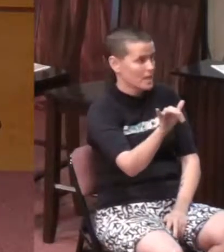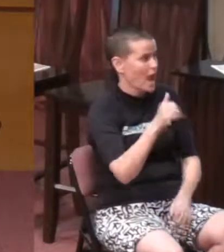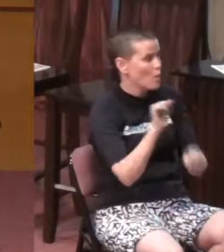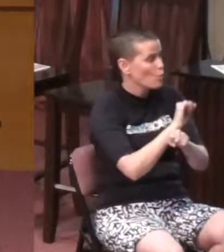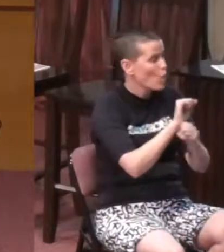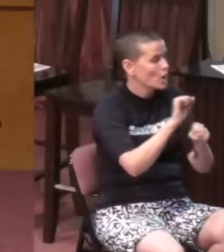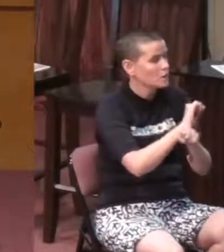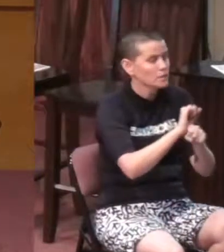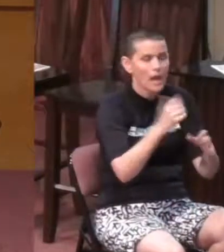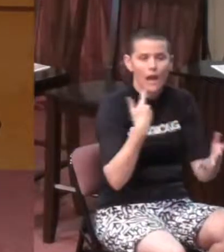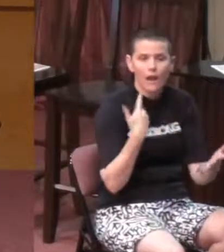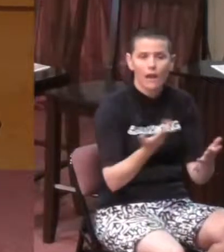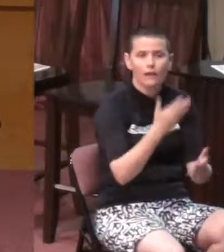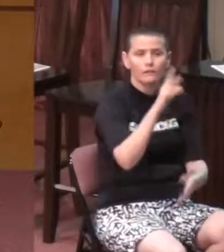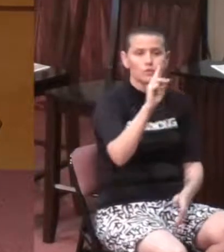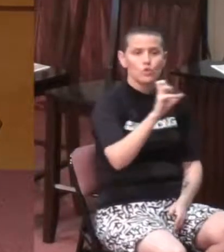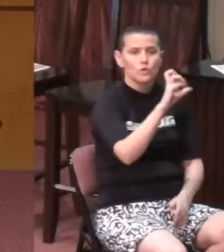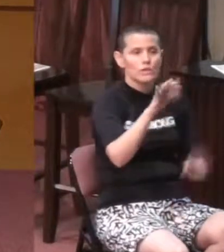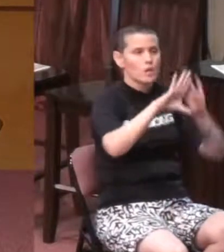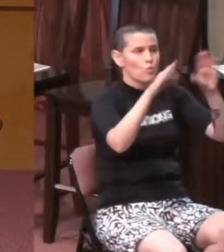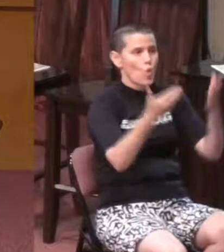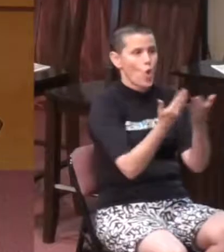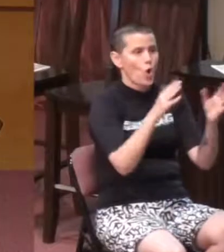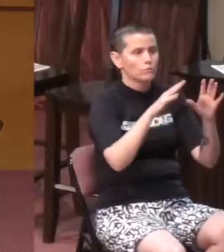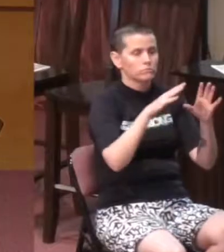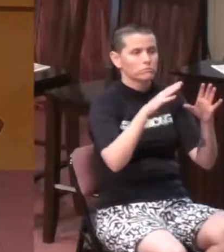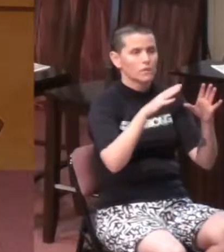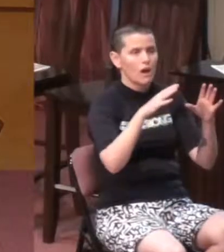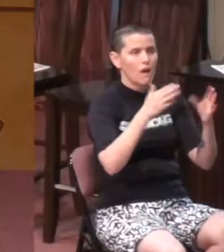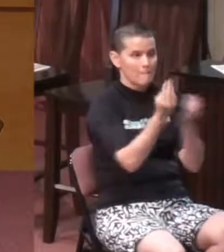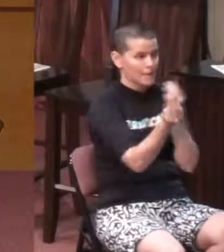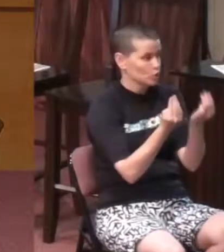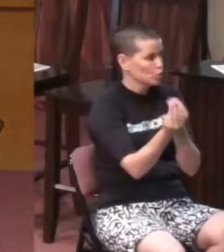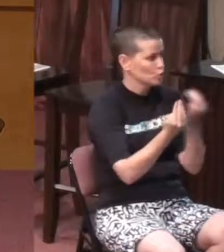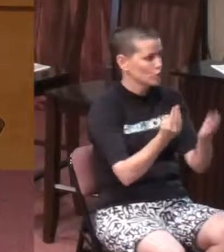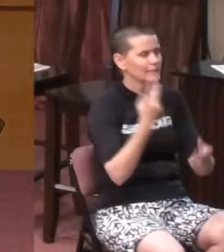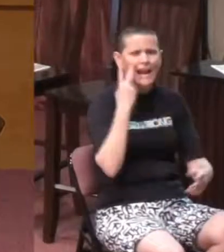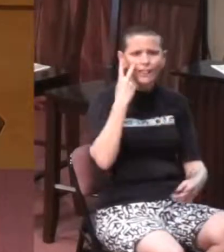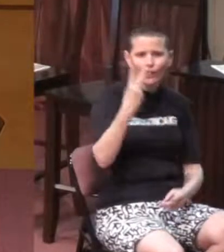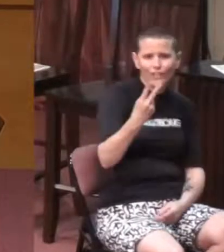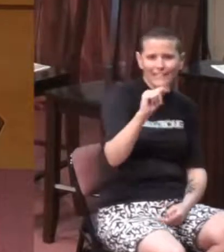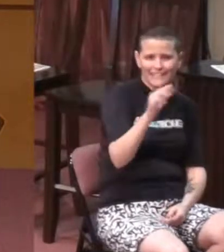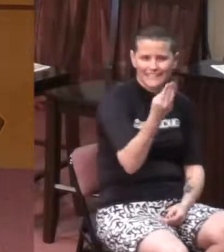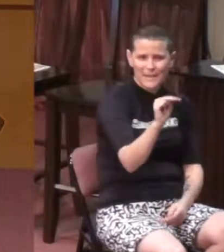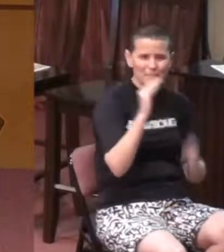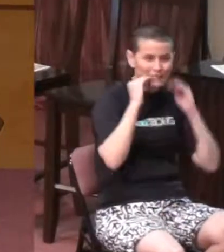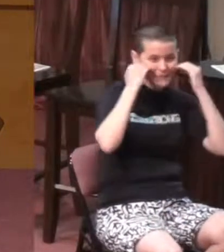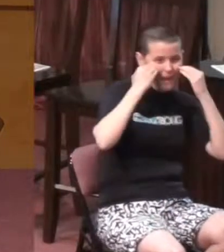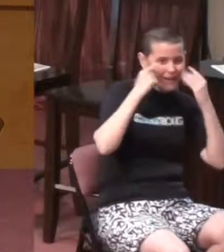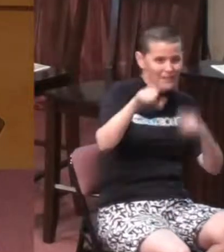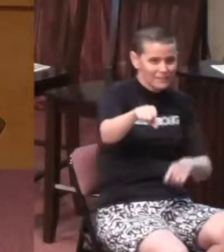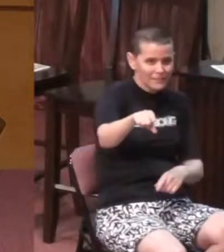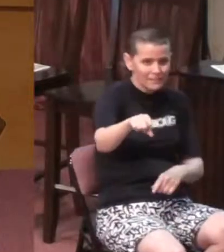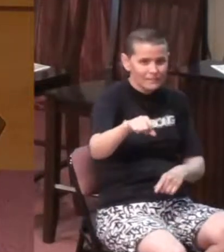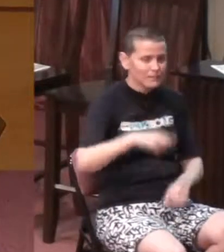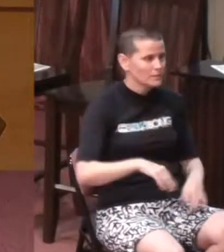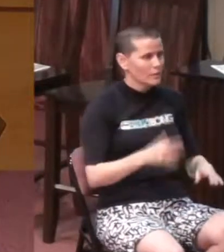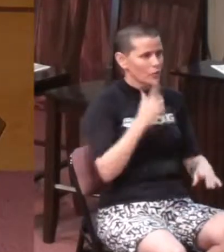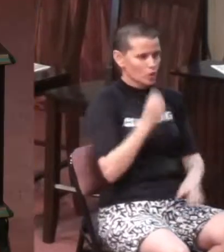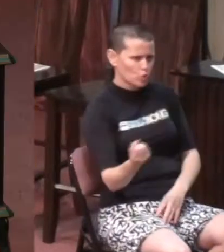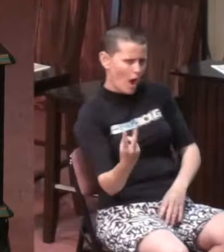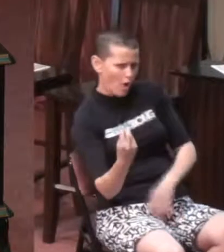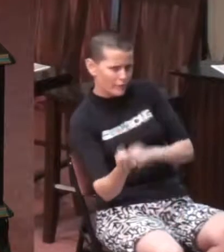Tim because he's been a board member on that national board for many years now. 12? How many? Oh, 7. All right,